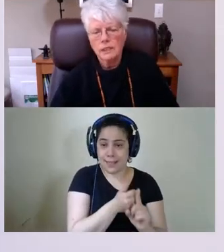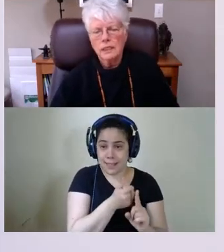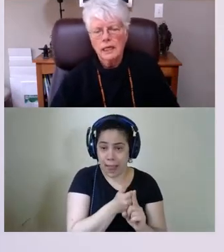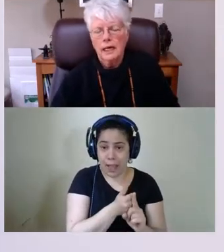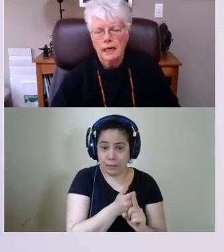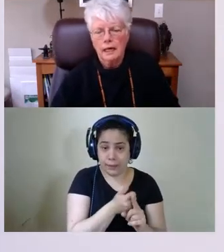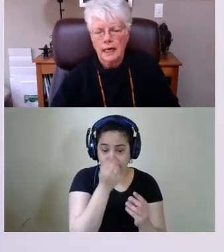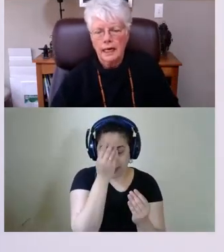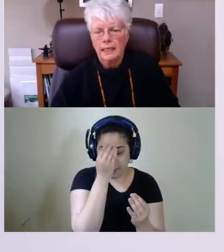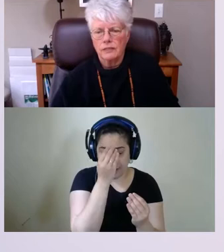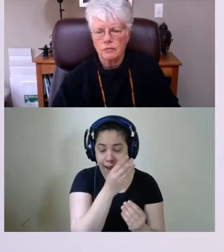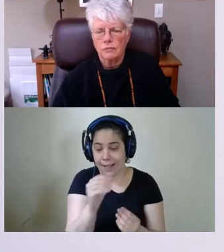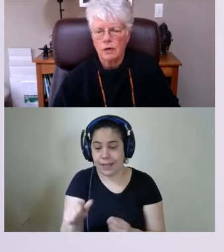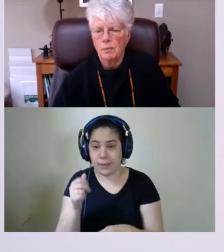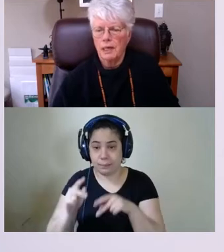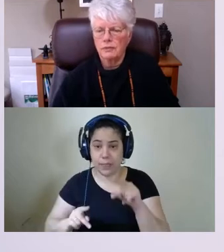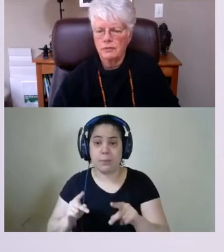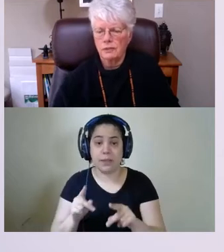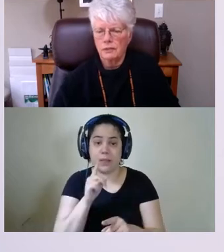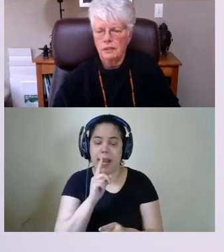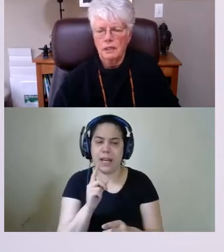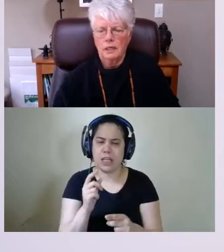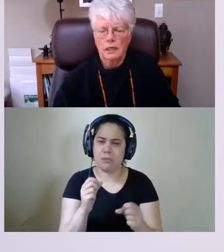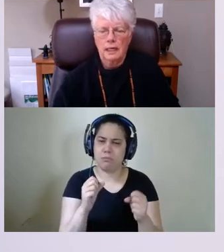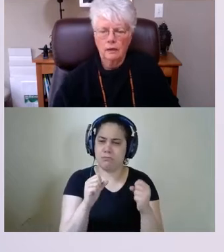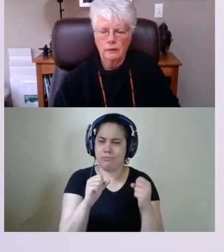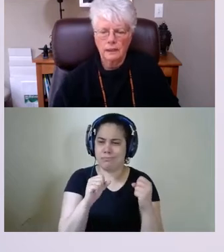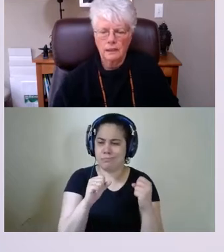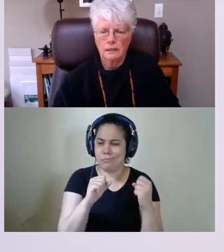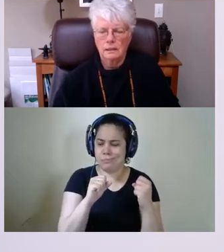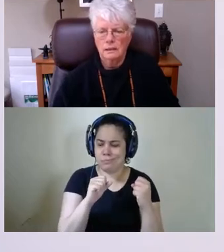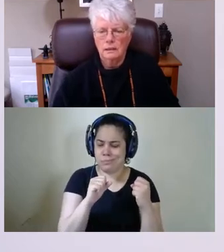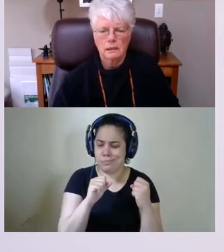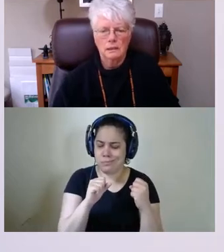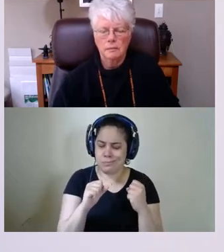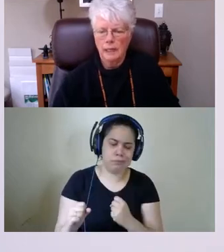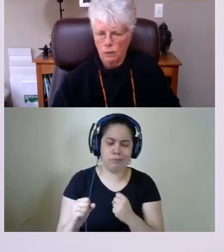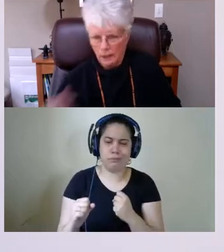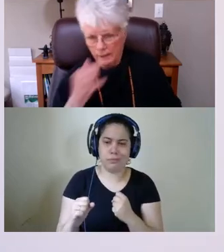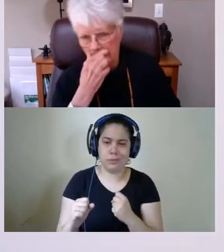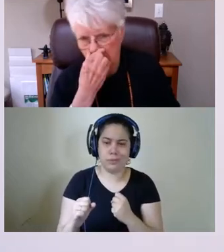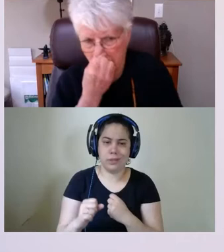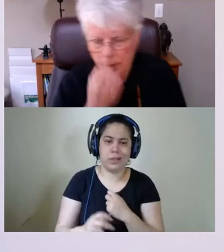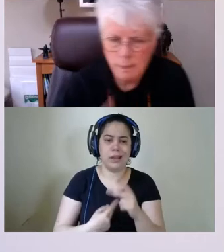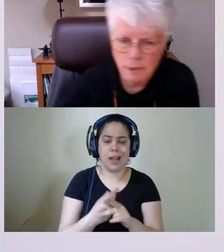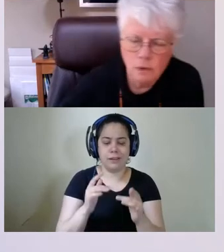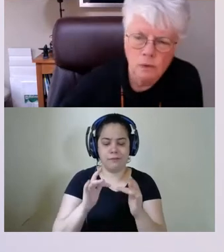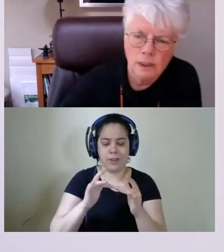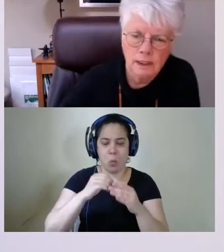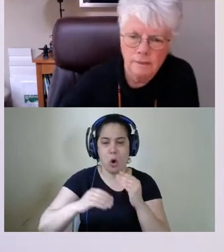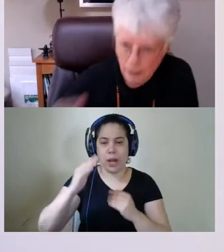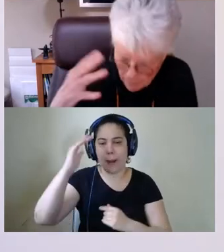others. And it's a robust, healthy network in people